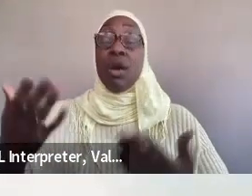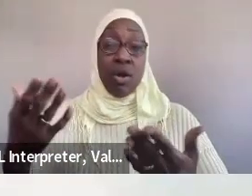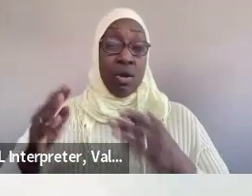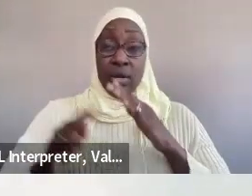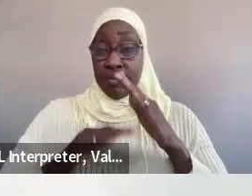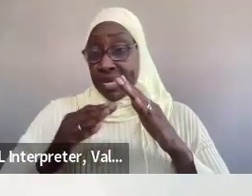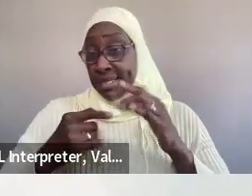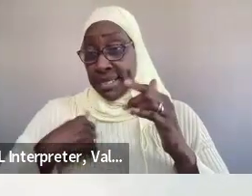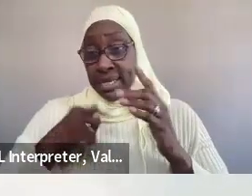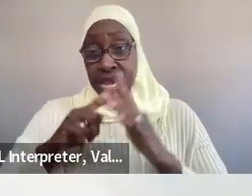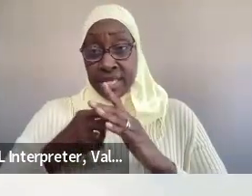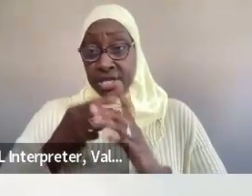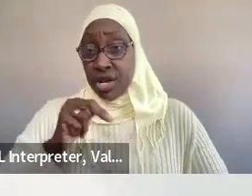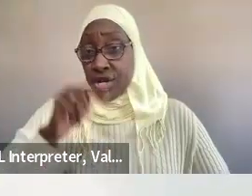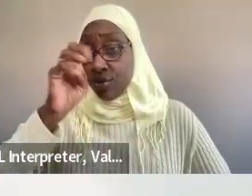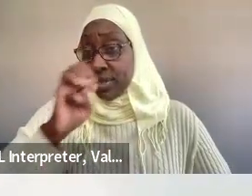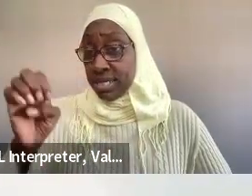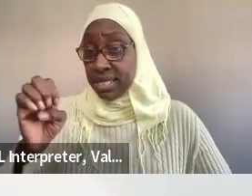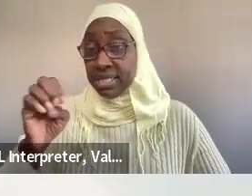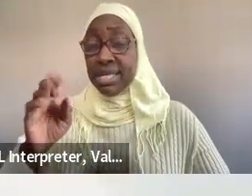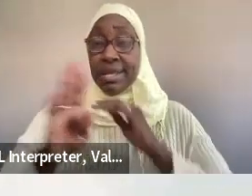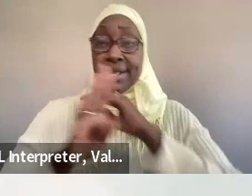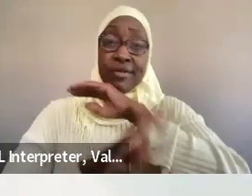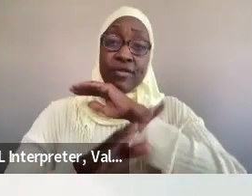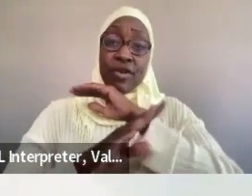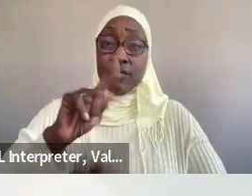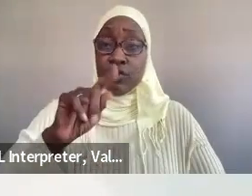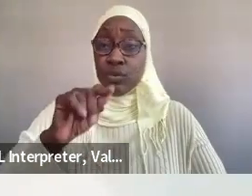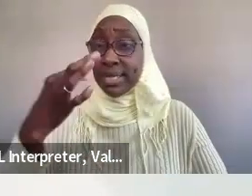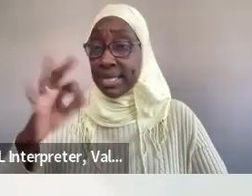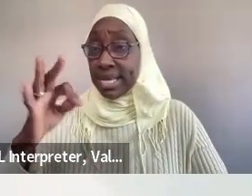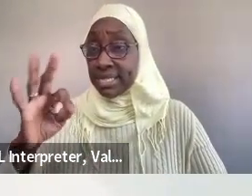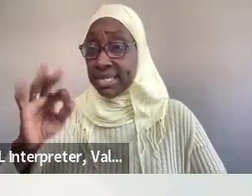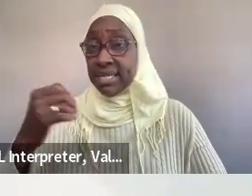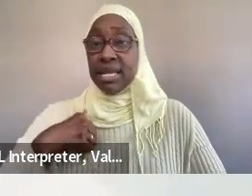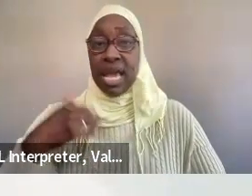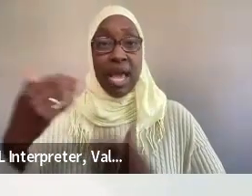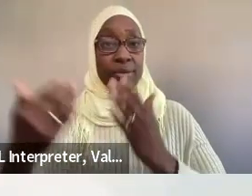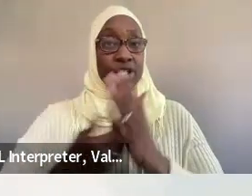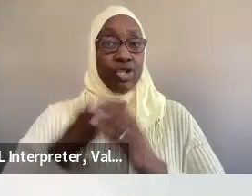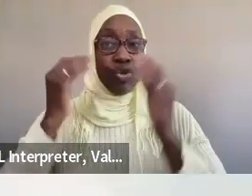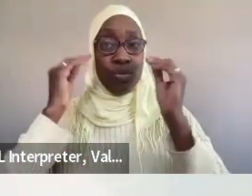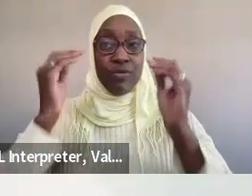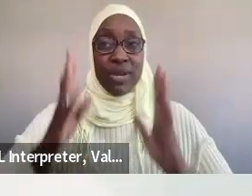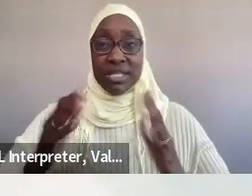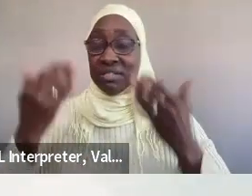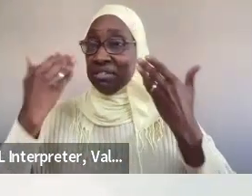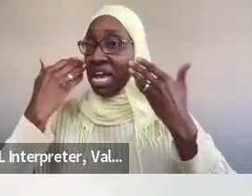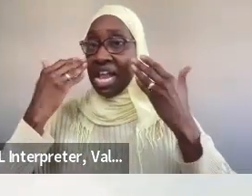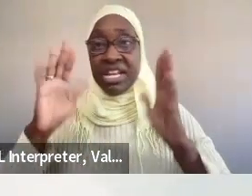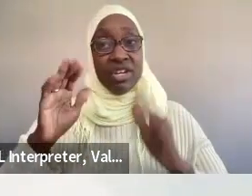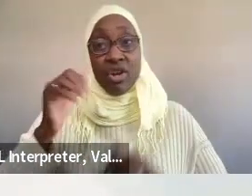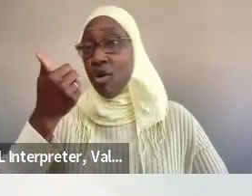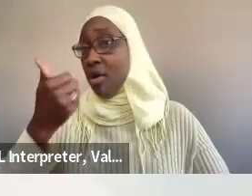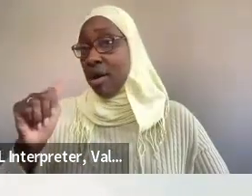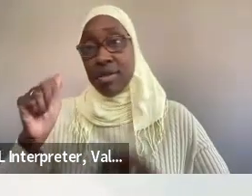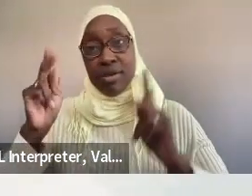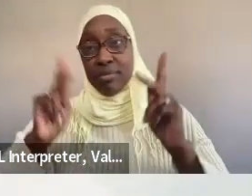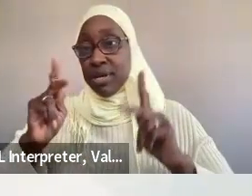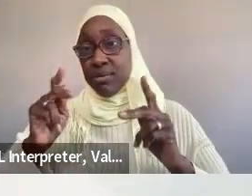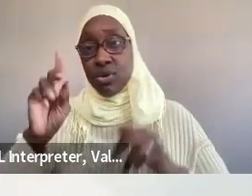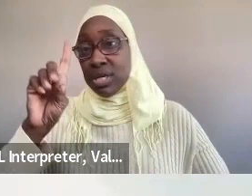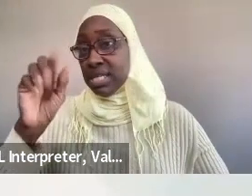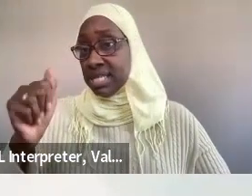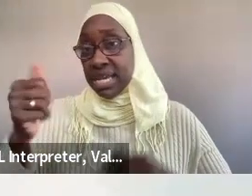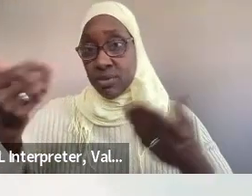the fall of 2019. I was a newbie professor. I actually didn't know anybody else who was disabled in faculty at the